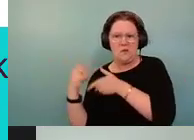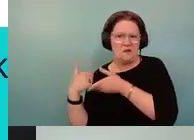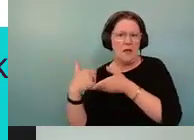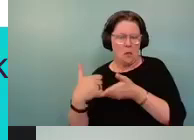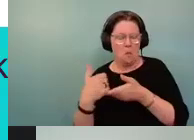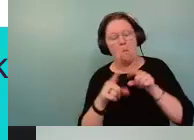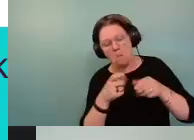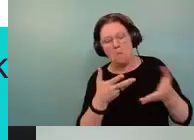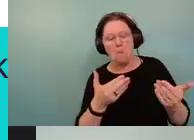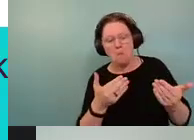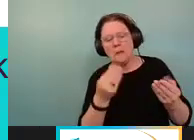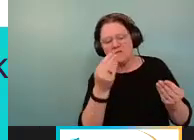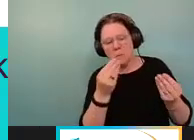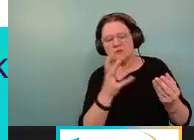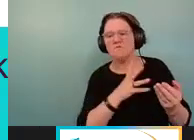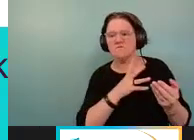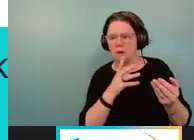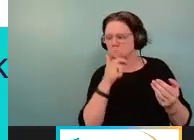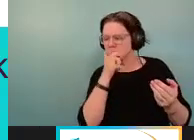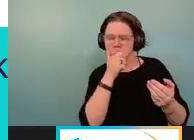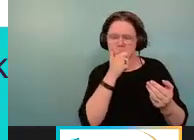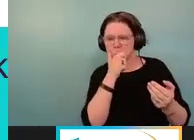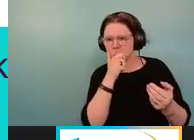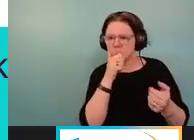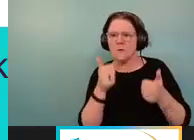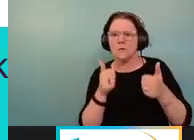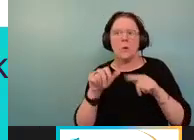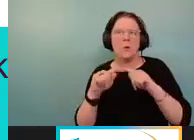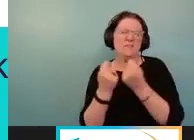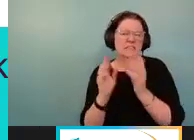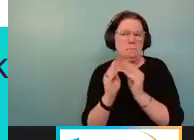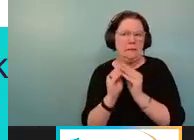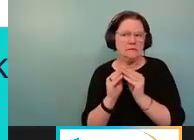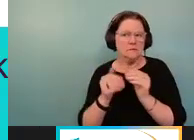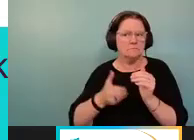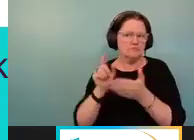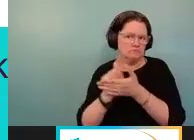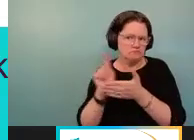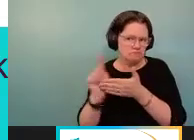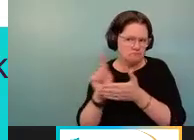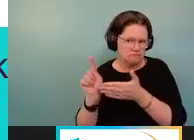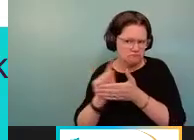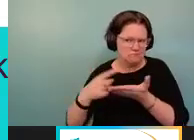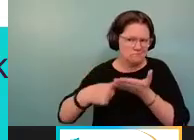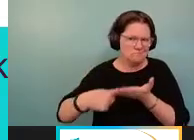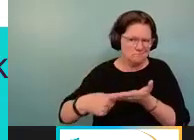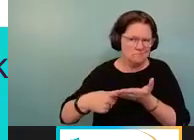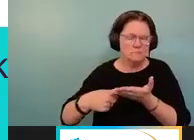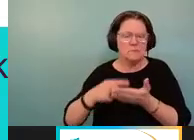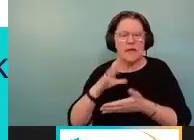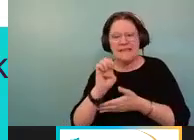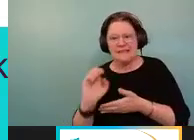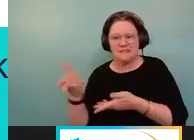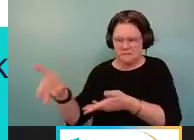more information, and then we can decide. We have team meetings every week or two just to talk about cases that